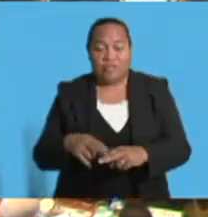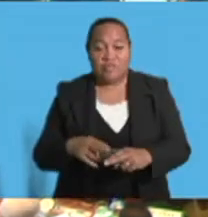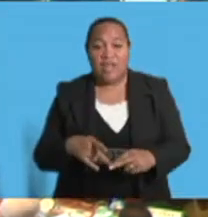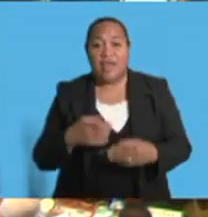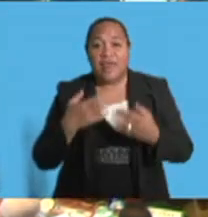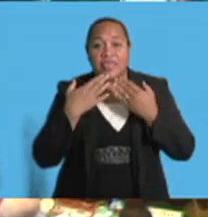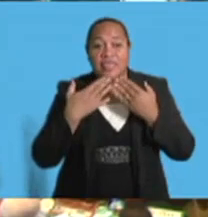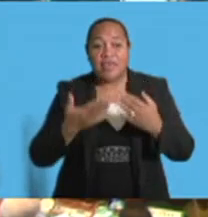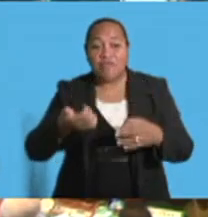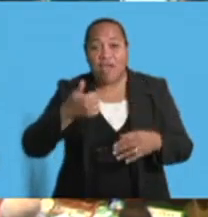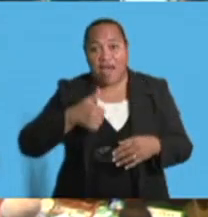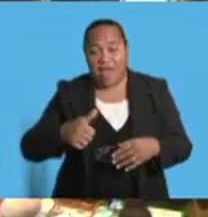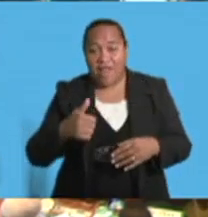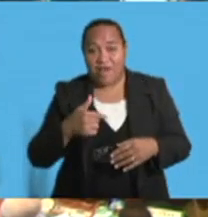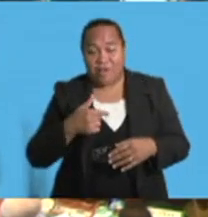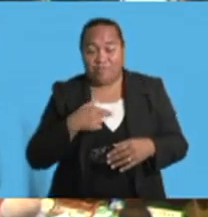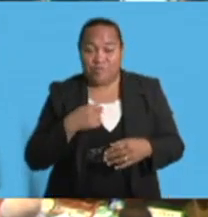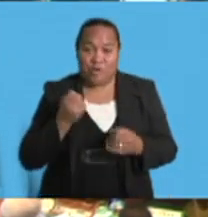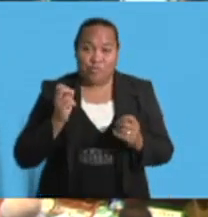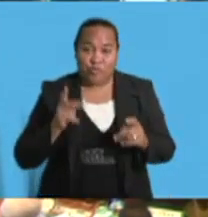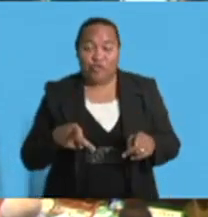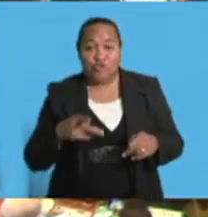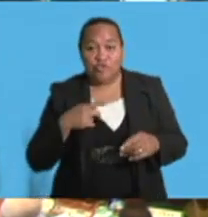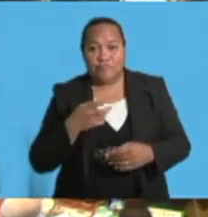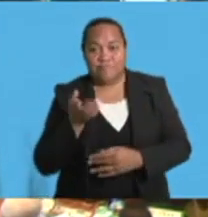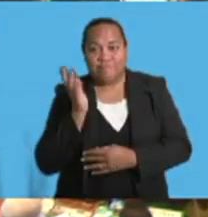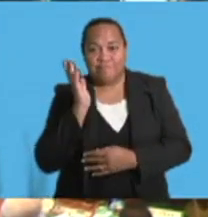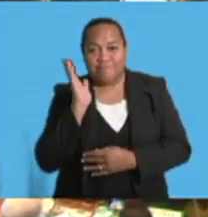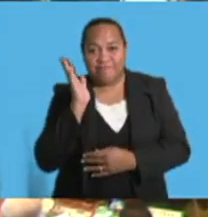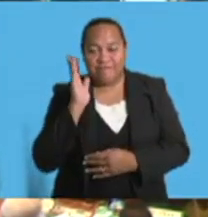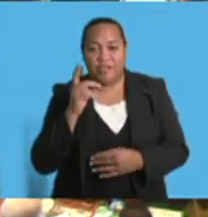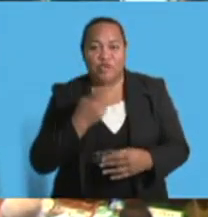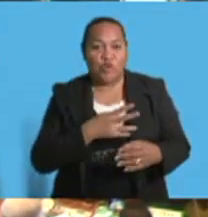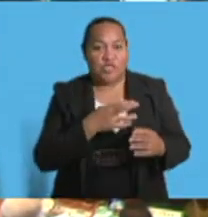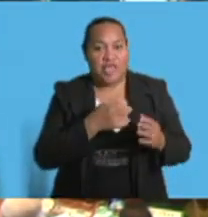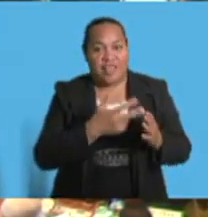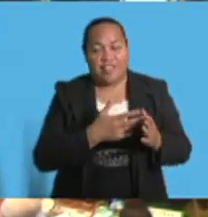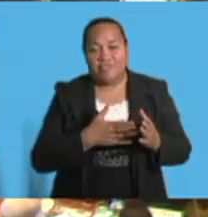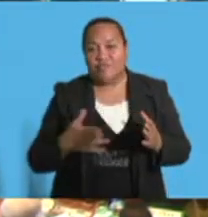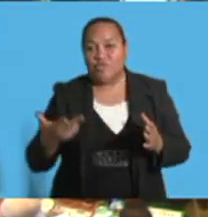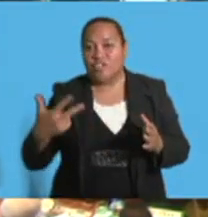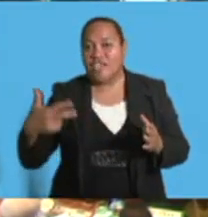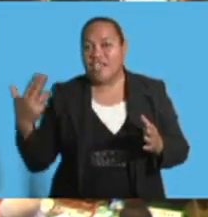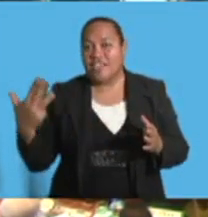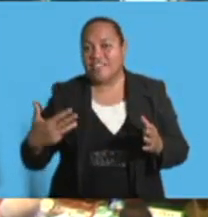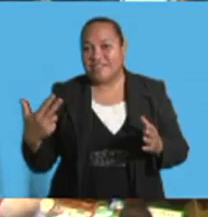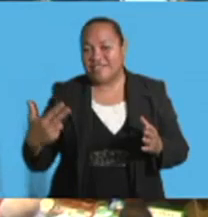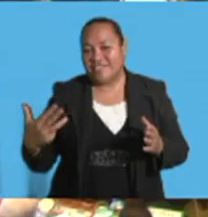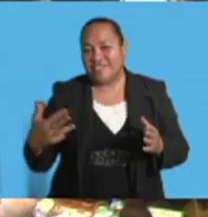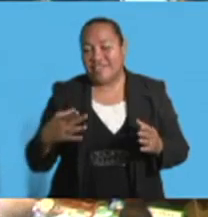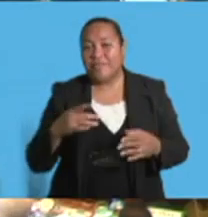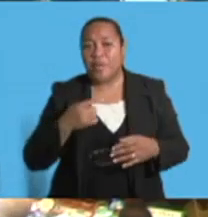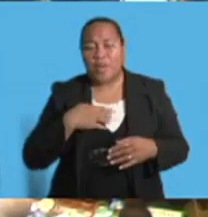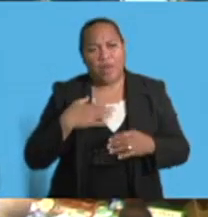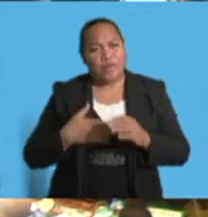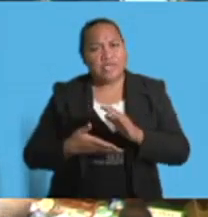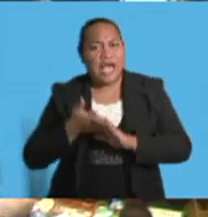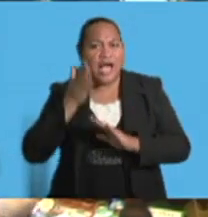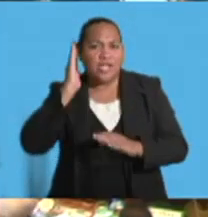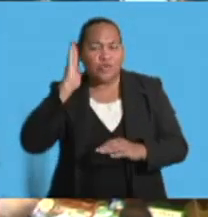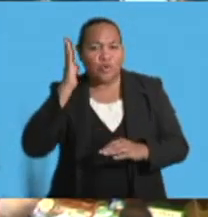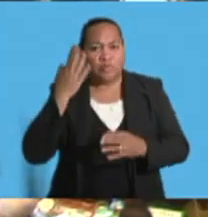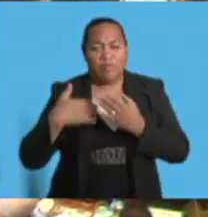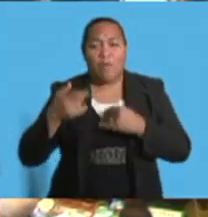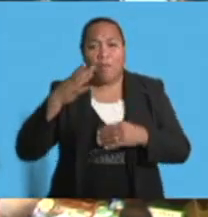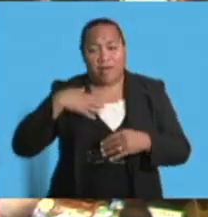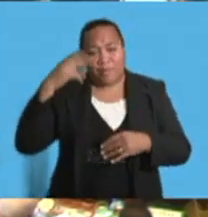allowing me this opportunity to deliver my address on the 2018-2019 budget. Madam Speaker, when I was in high school, my